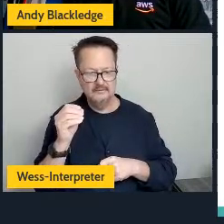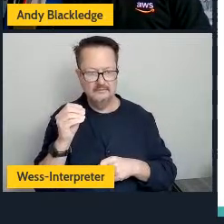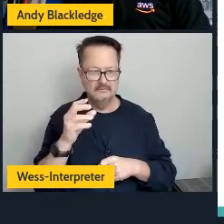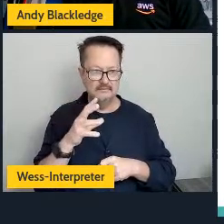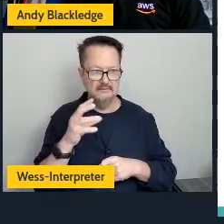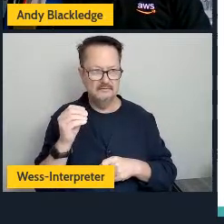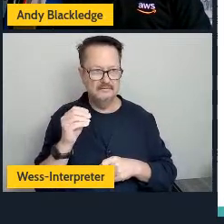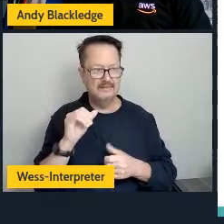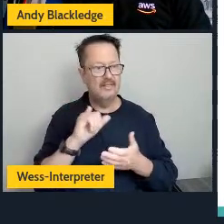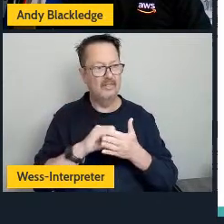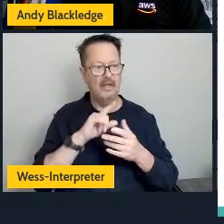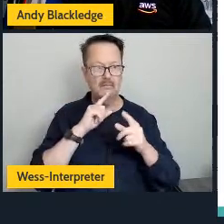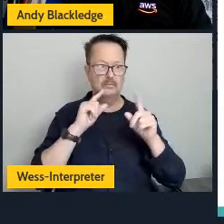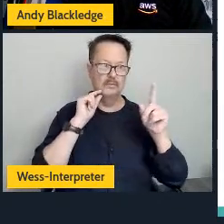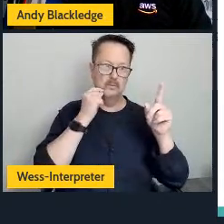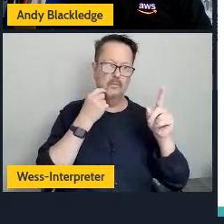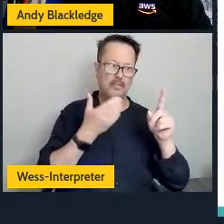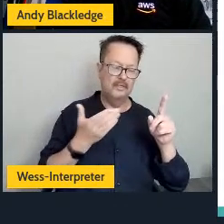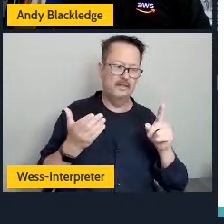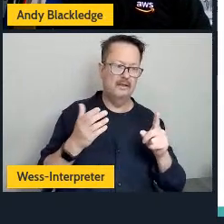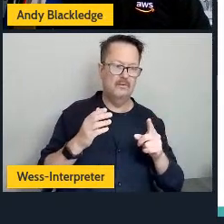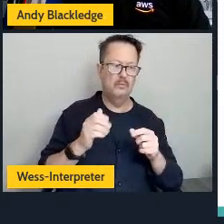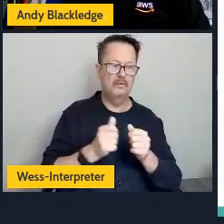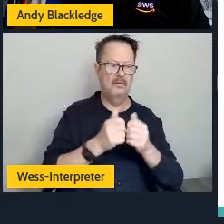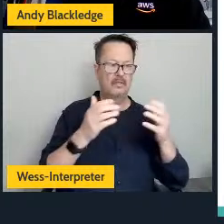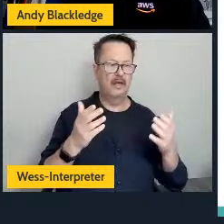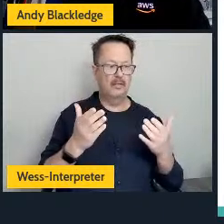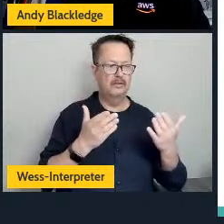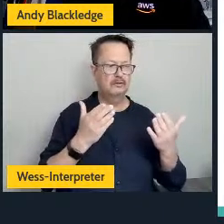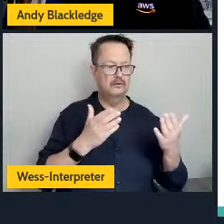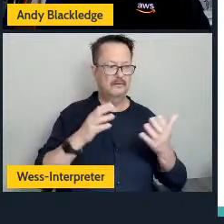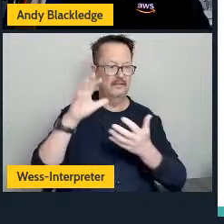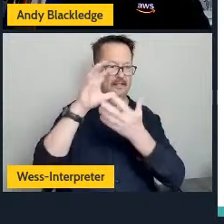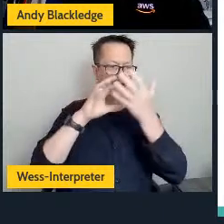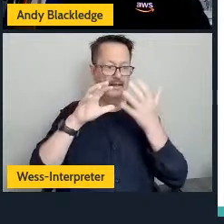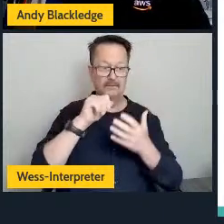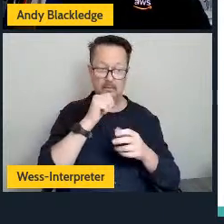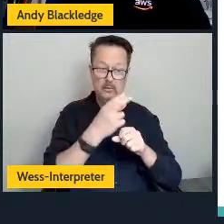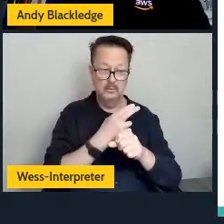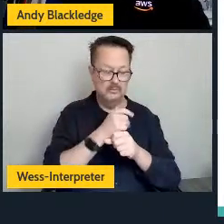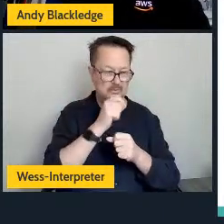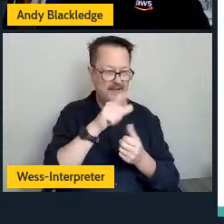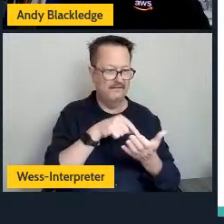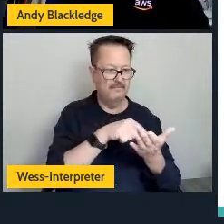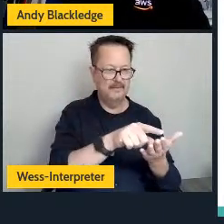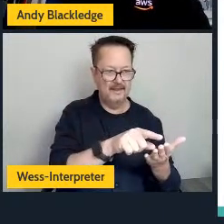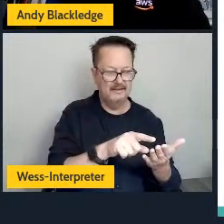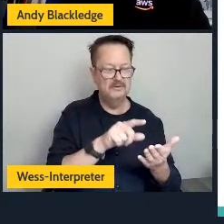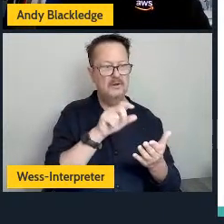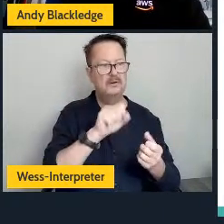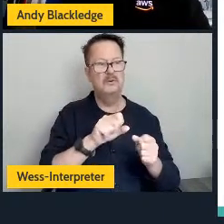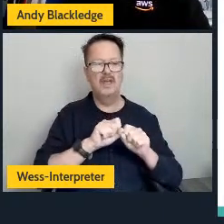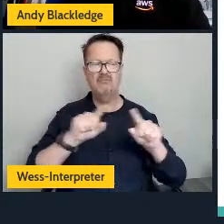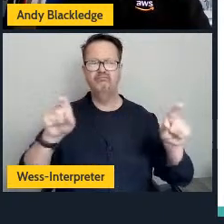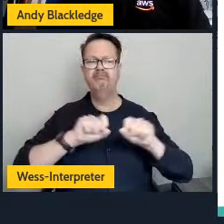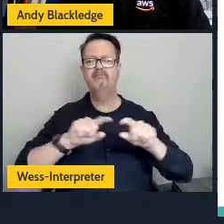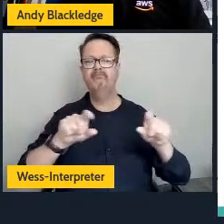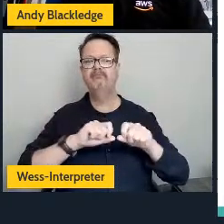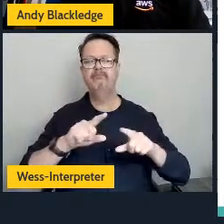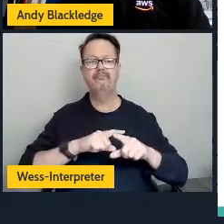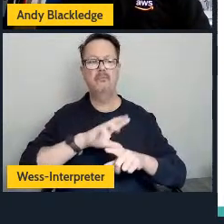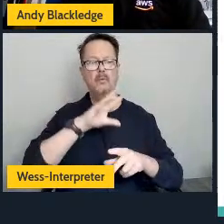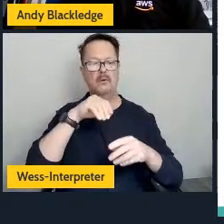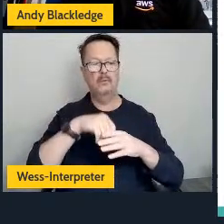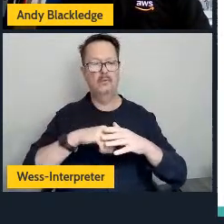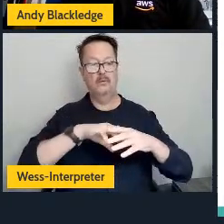But that's the cool thing of serverless, that if you don't use it, you don't pay for it. So you can basically launch as much infrastructure as you